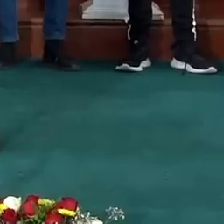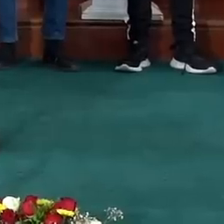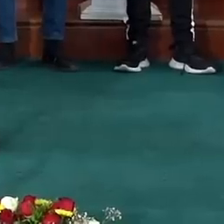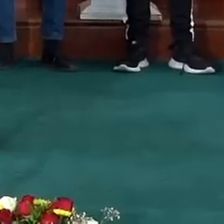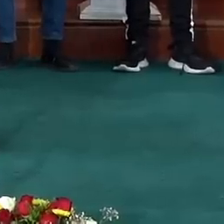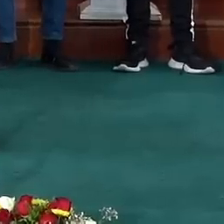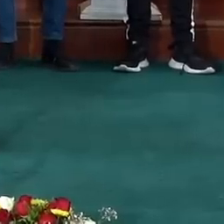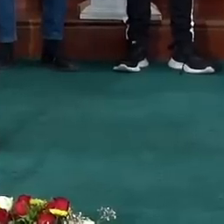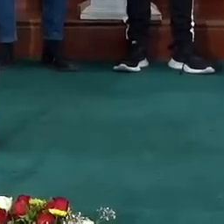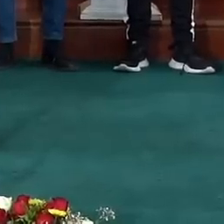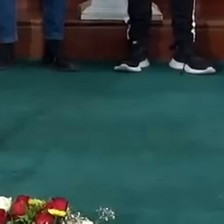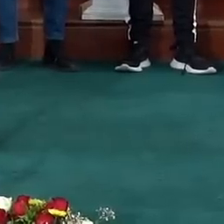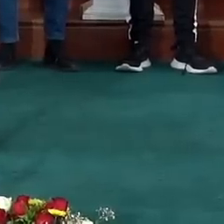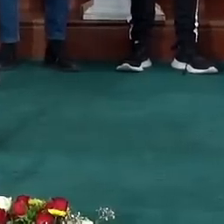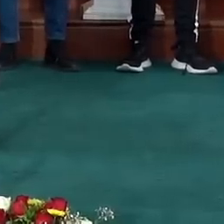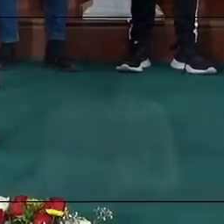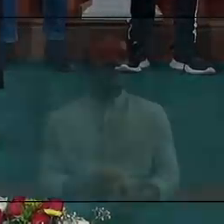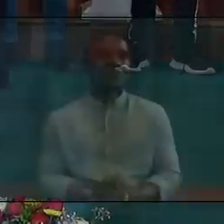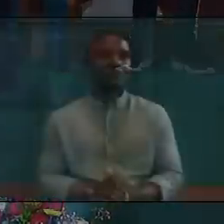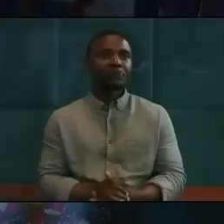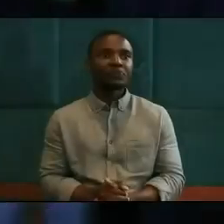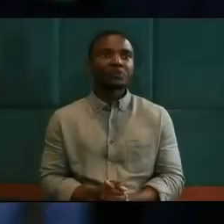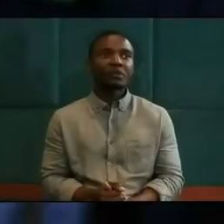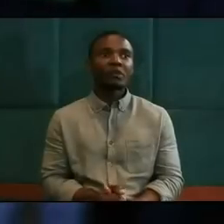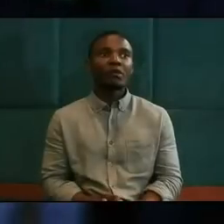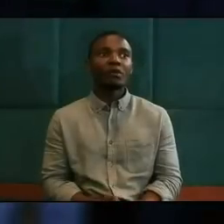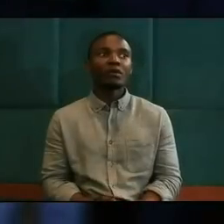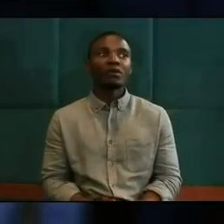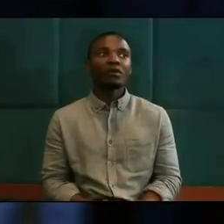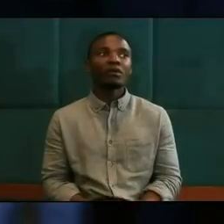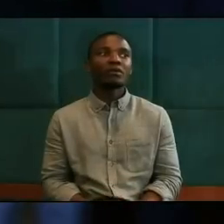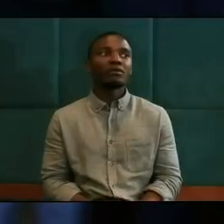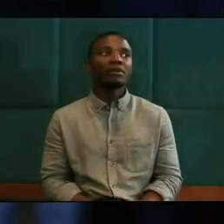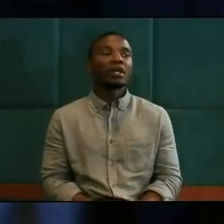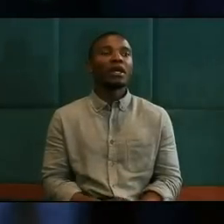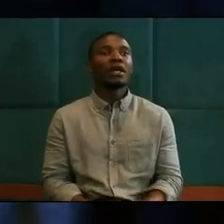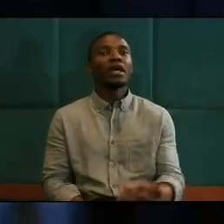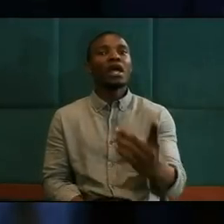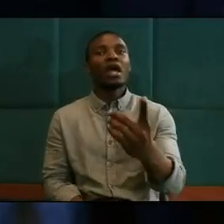God bless you. God bless you. And the others, God bless you. Come.